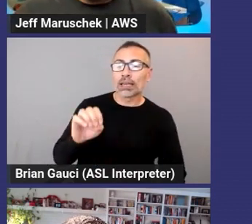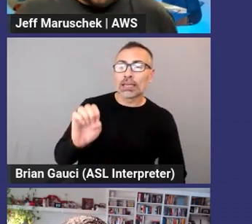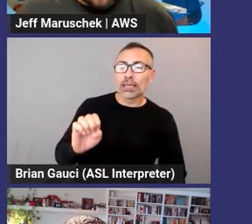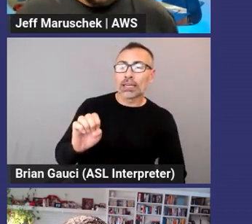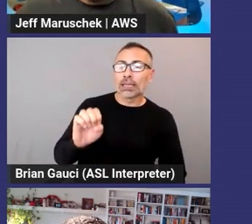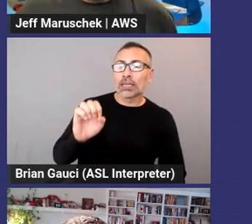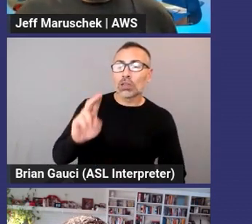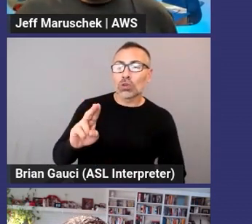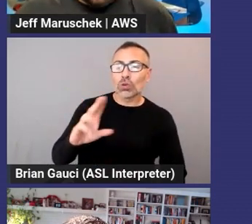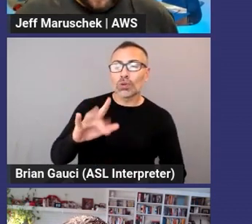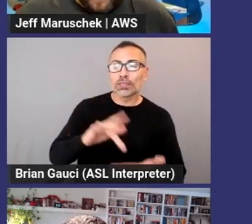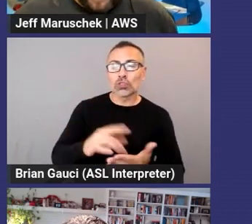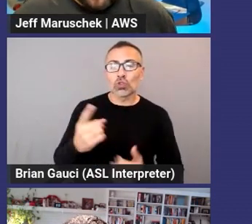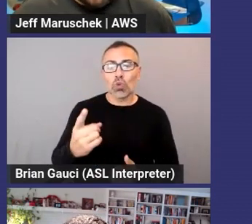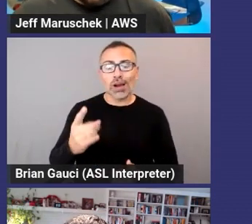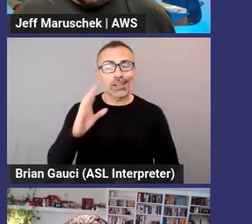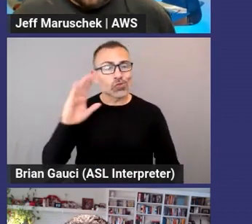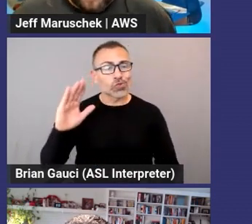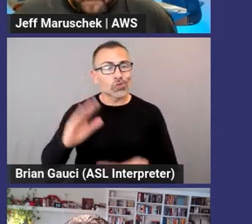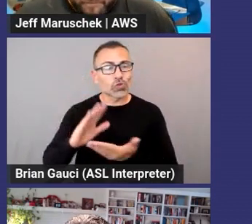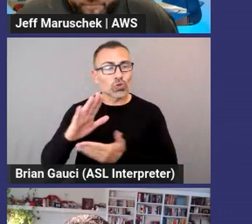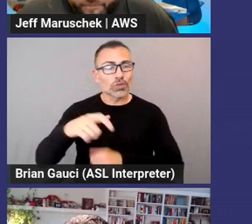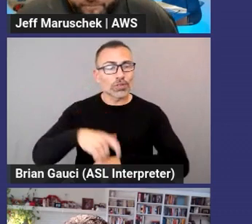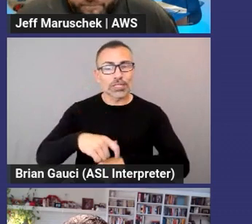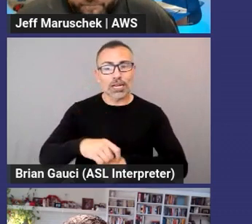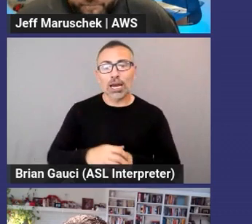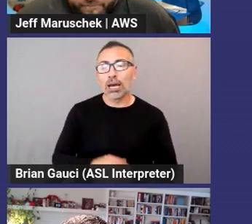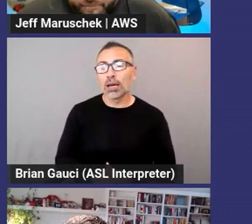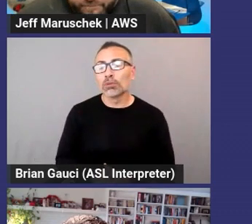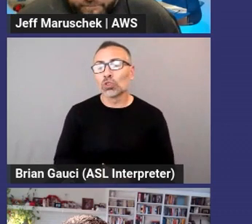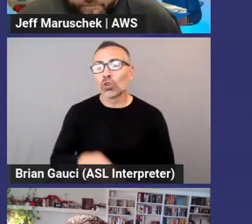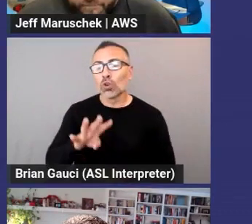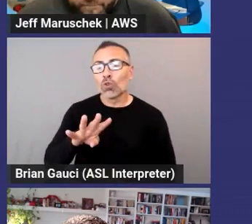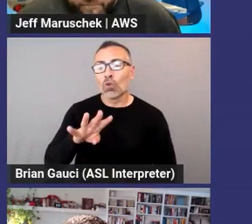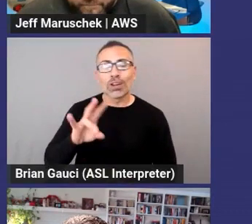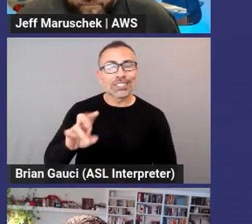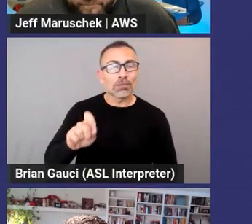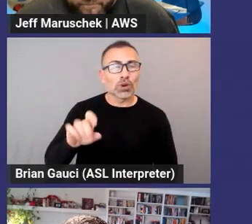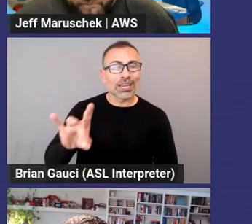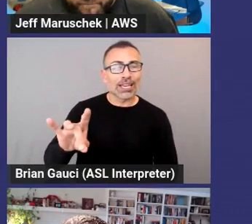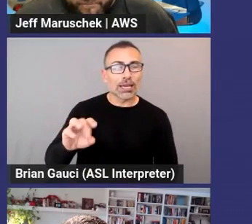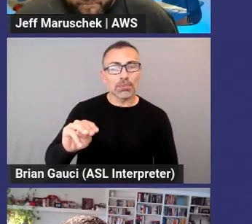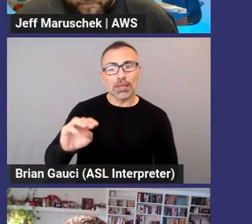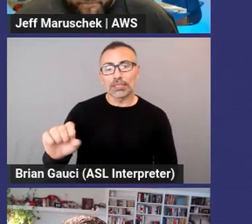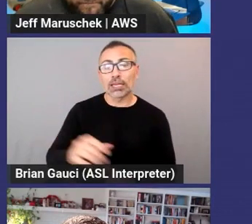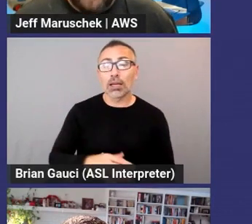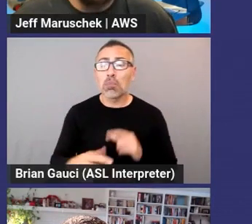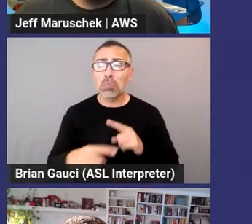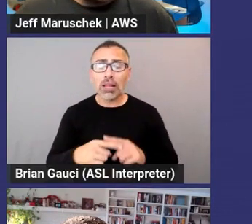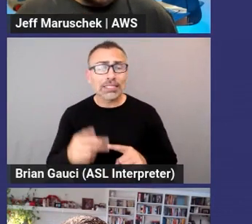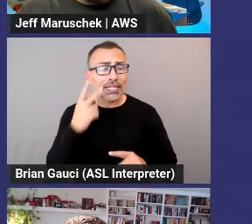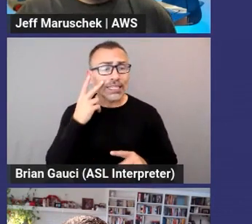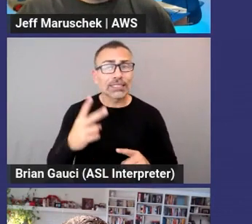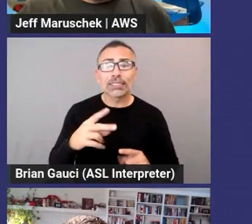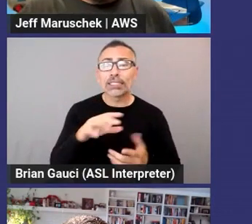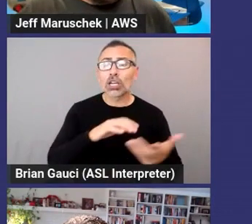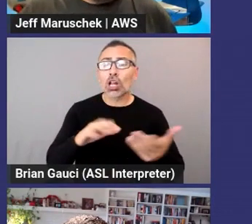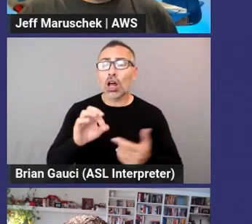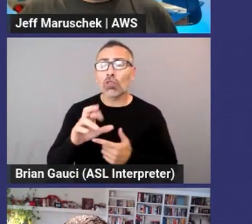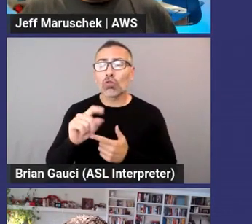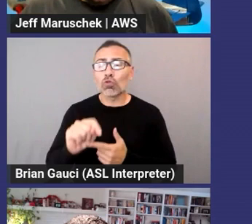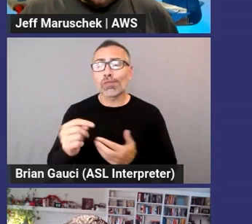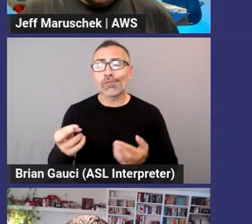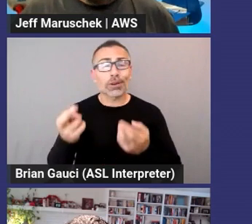first byte, 47 millisecond. Similarly, I can also choose to look at CloudFront recommendations. If I were to use a